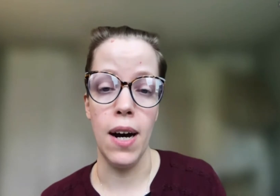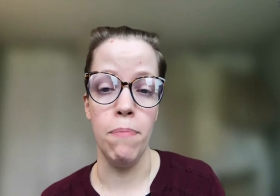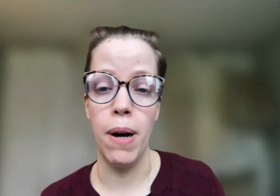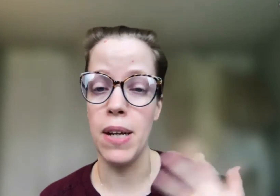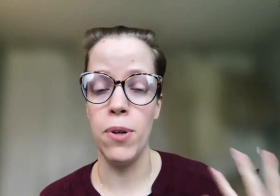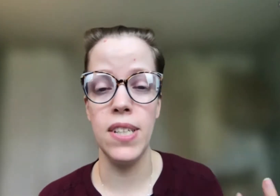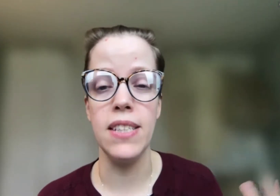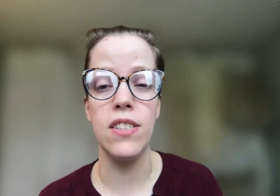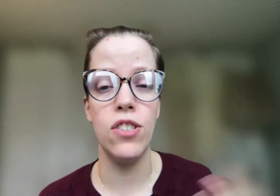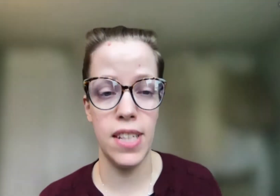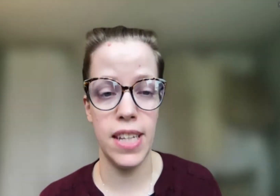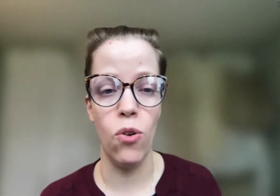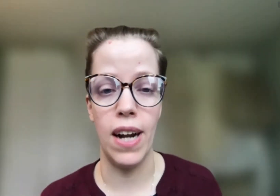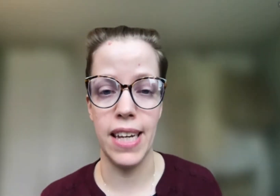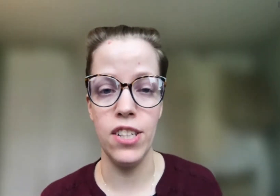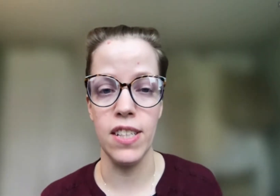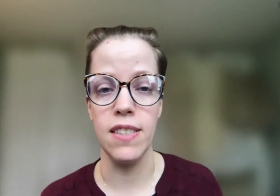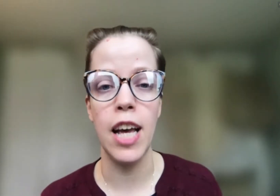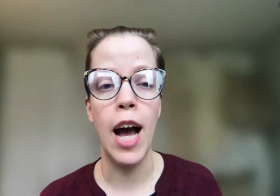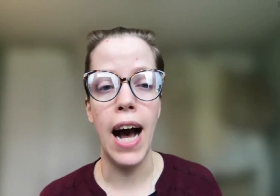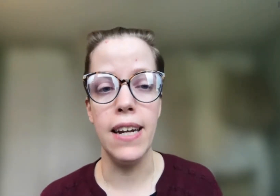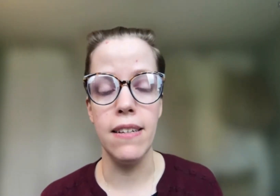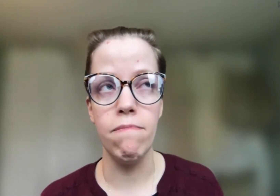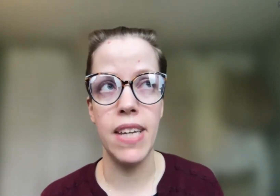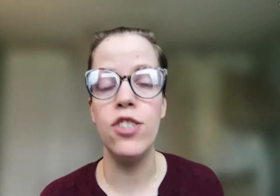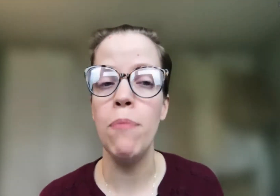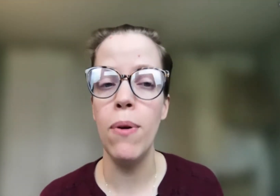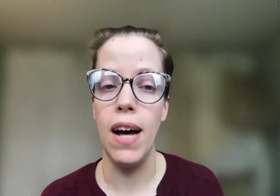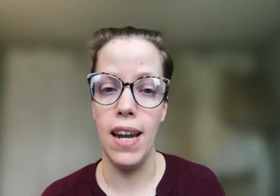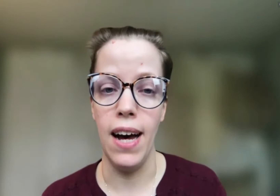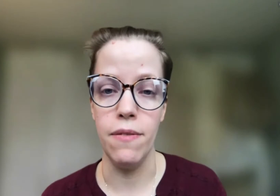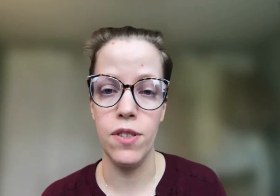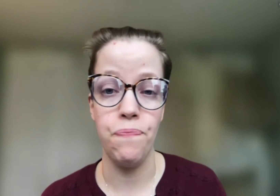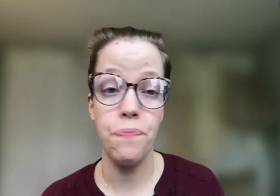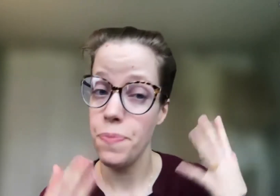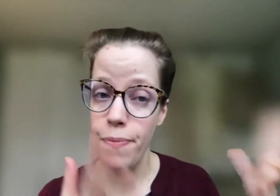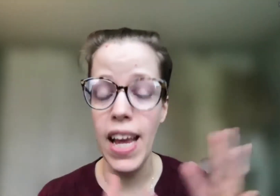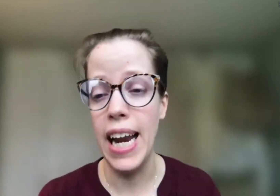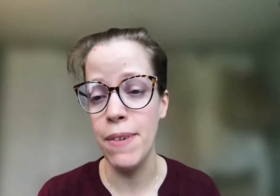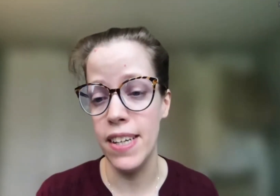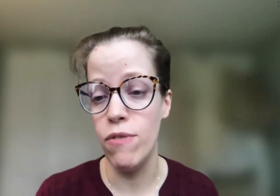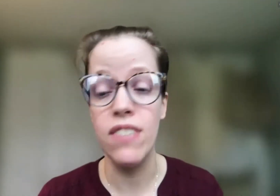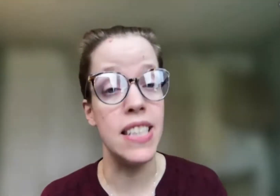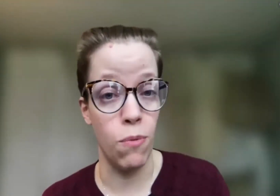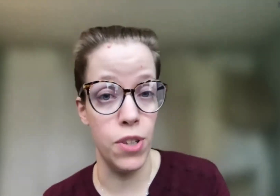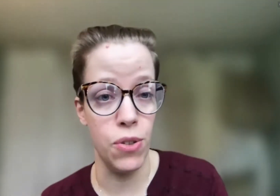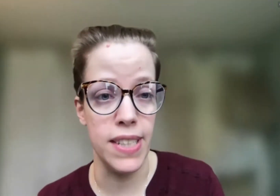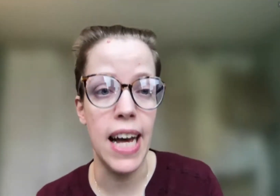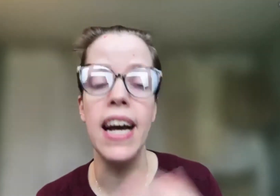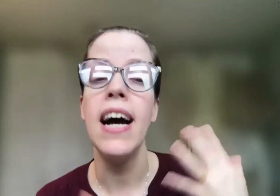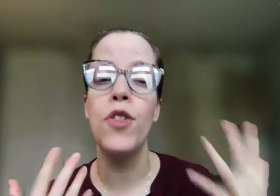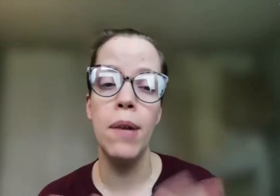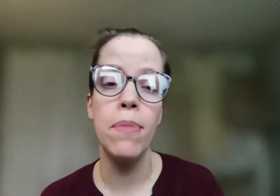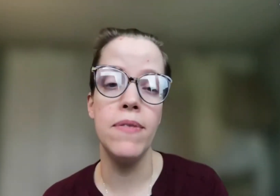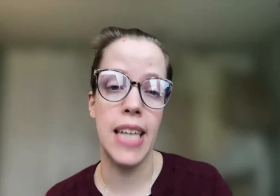to public appointees steer organisations, and they shape all our lives. And I'm going to reiterate some of what Sean has